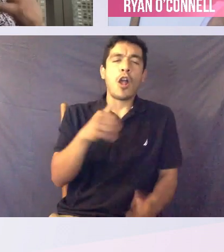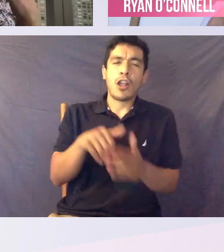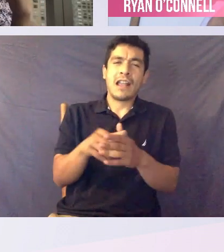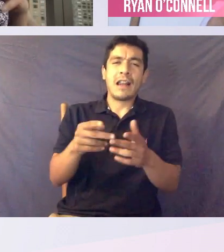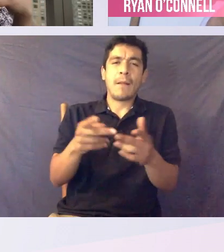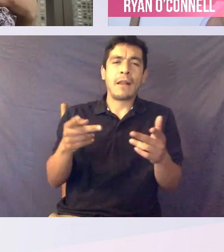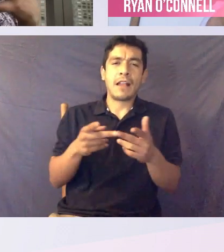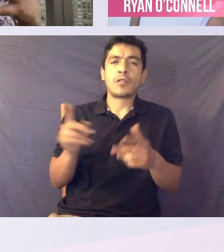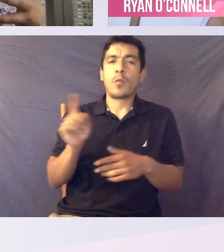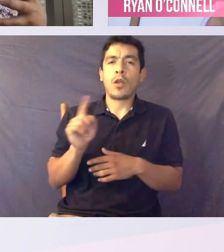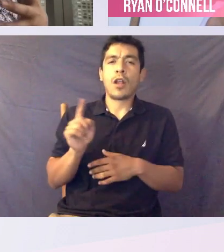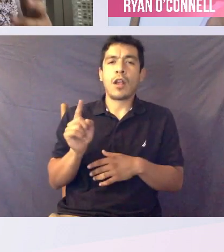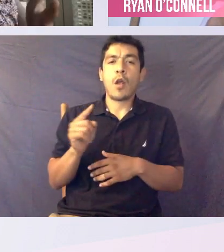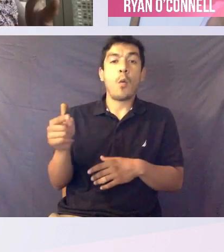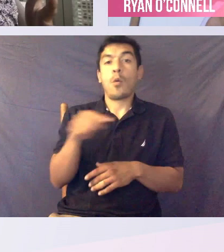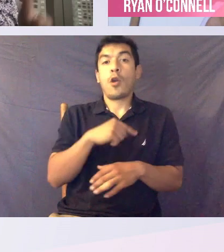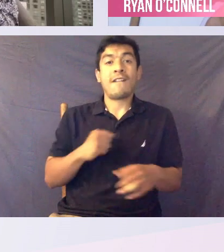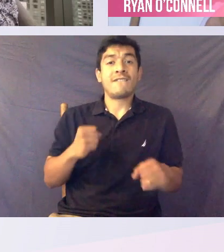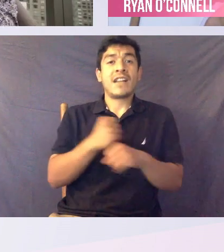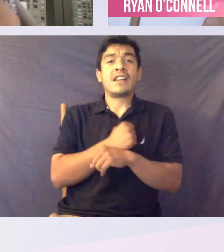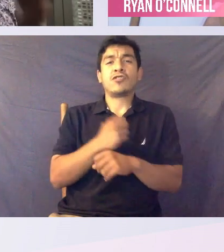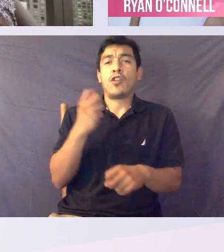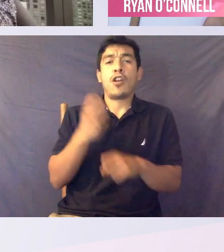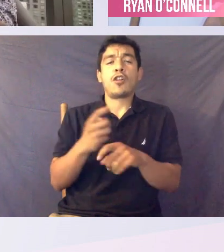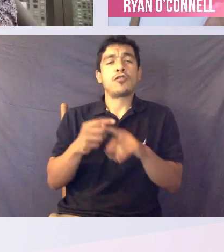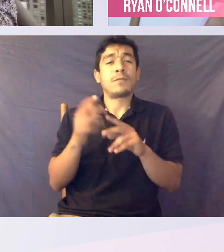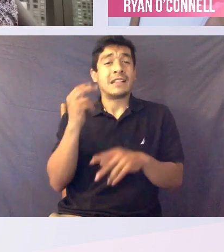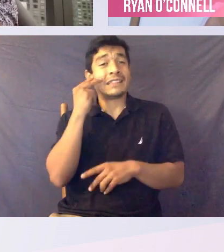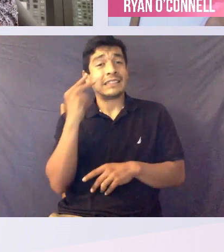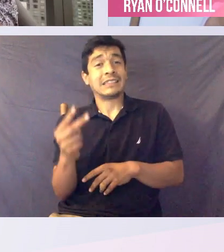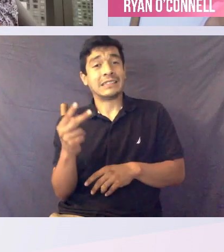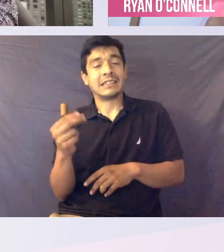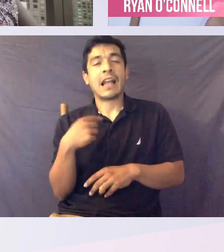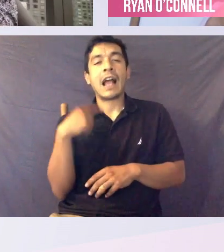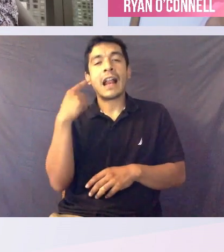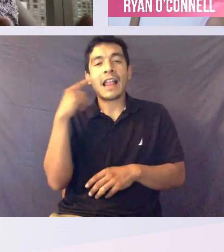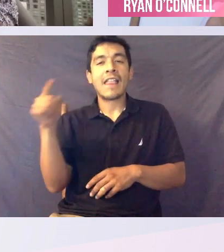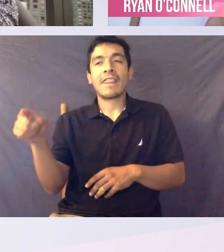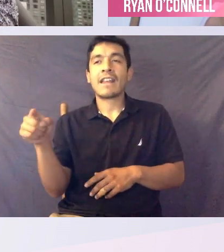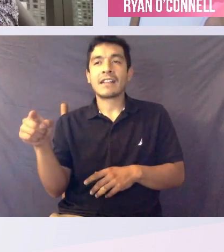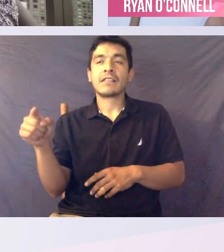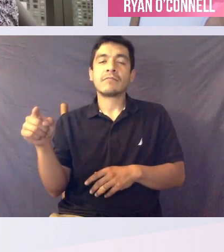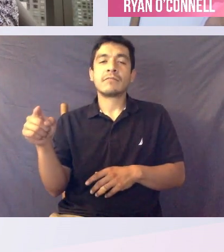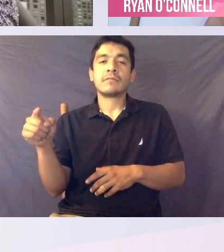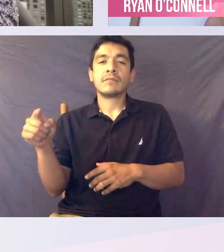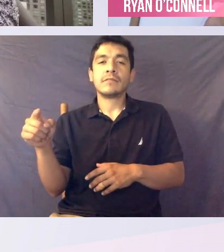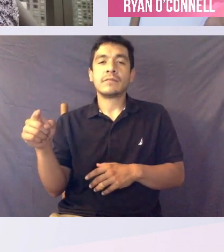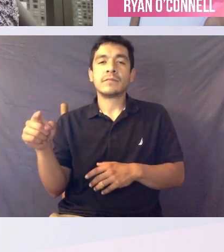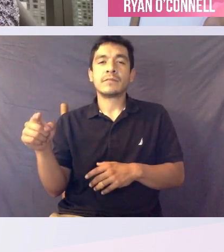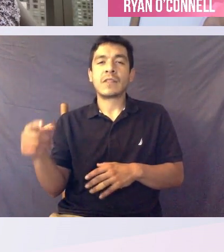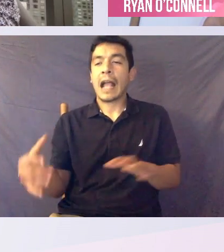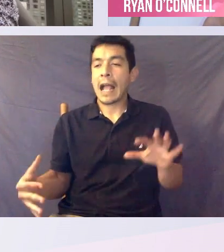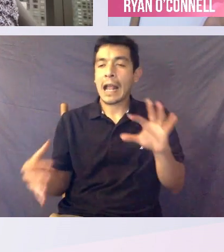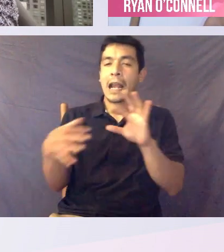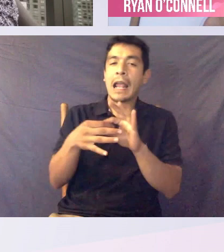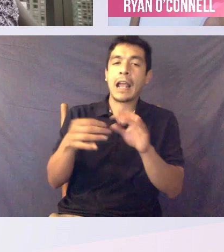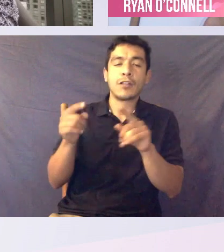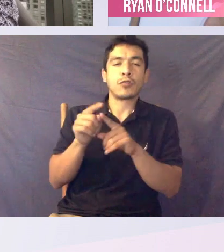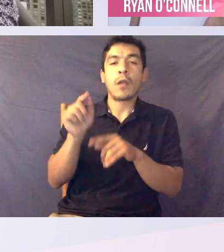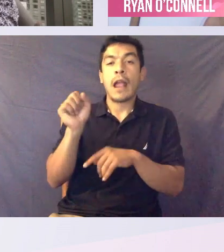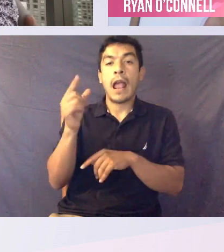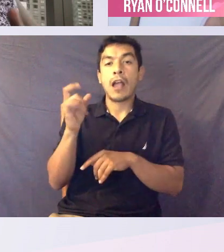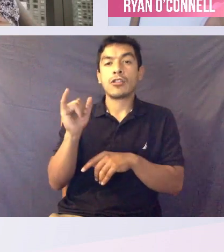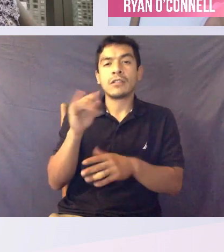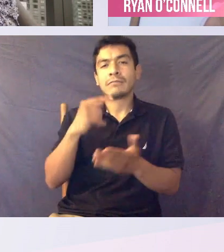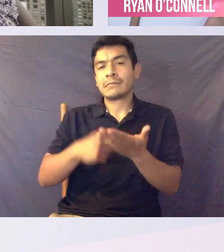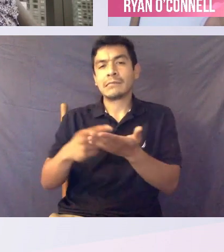where we're fighting so hard to be seen. And I think this speaks to the anecdote that Ashley shared earlier, which I think is so